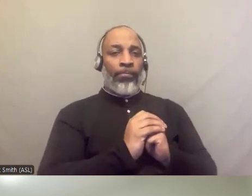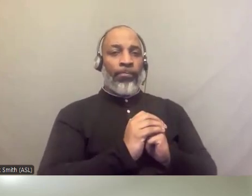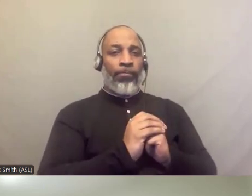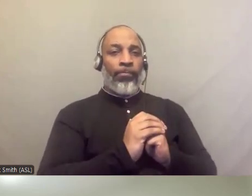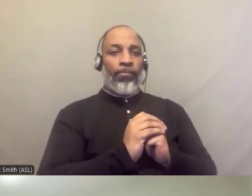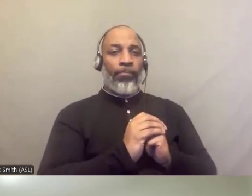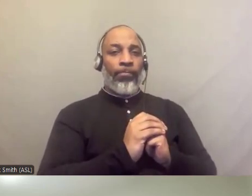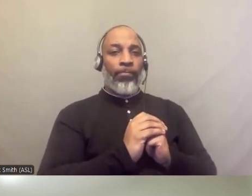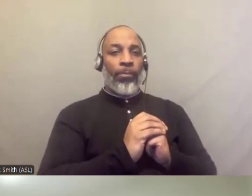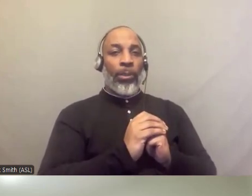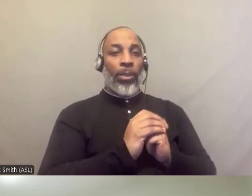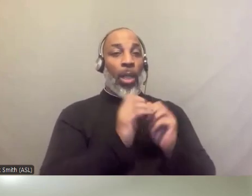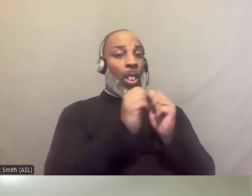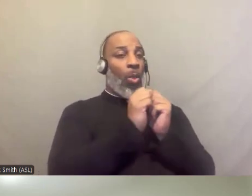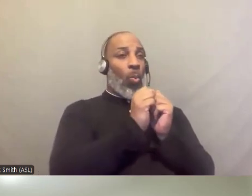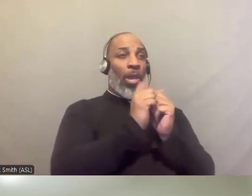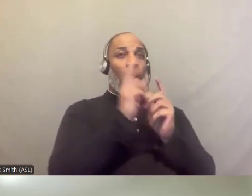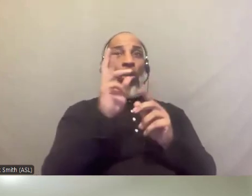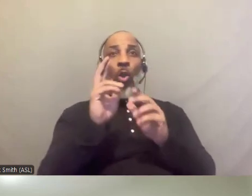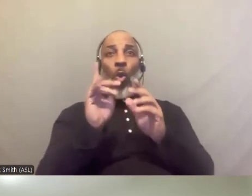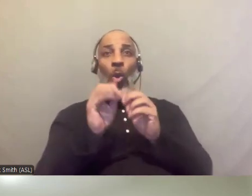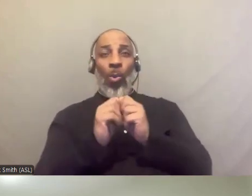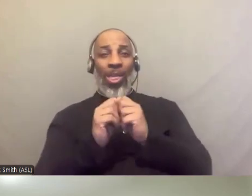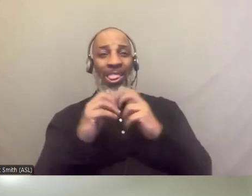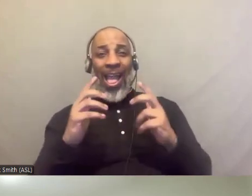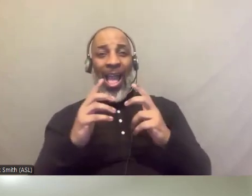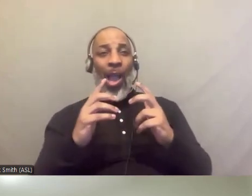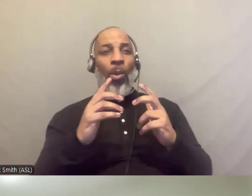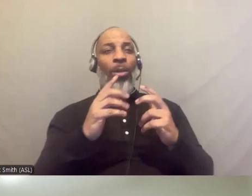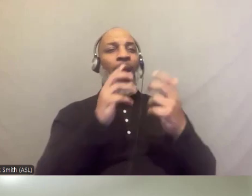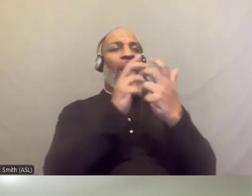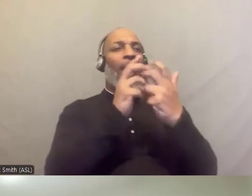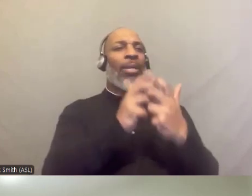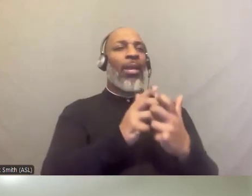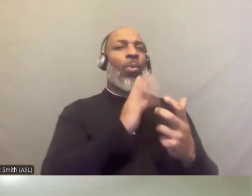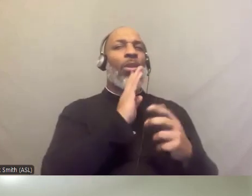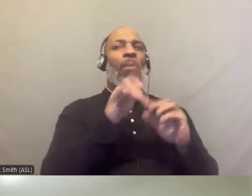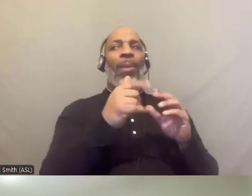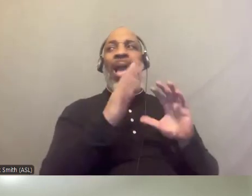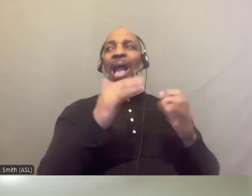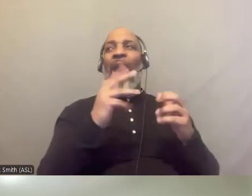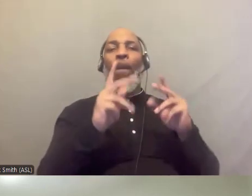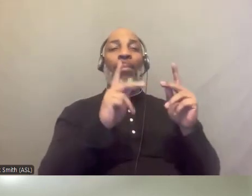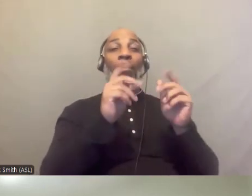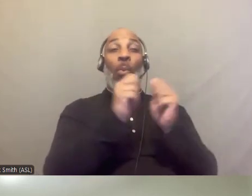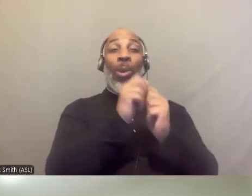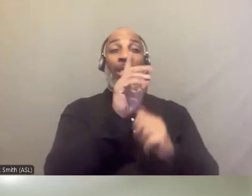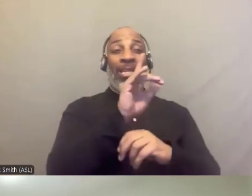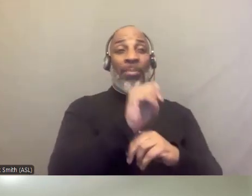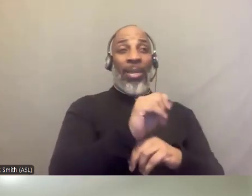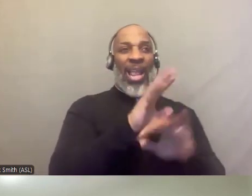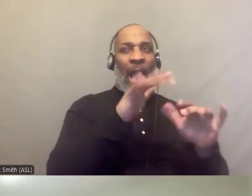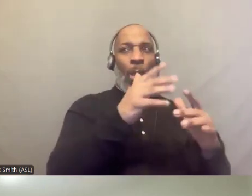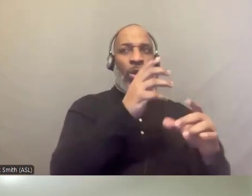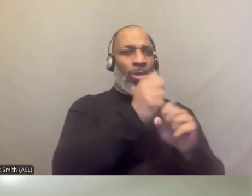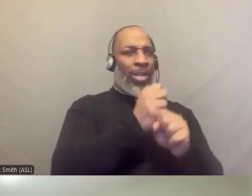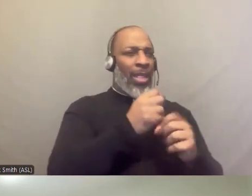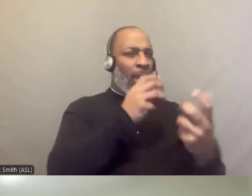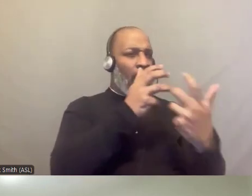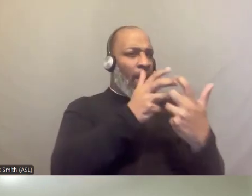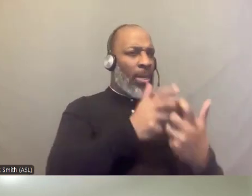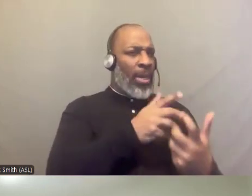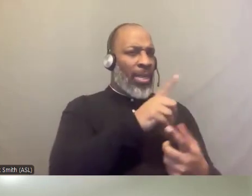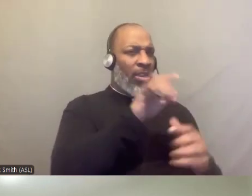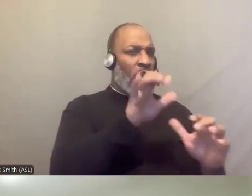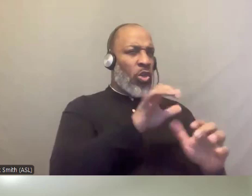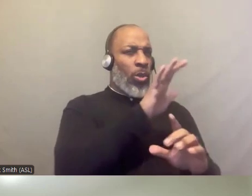The slide says, with or without a reasonable accommodation, for today's purposes, we're really talking about how people with a disability get the accommodation that they need to perform